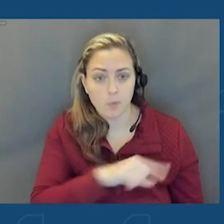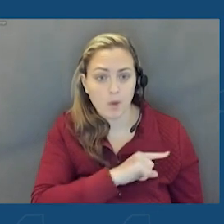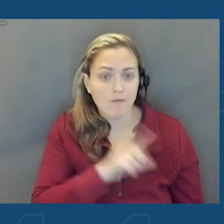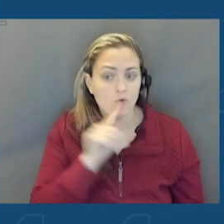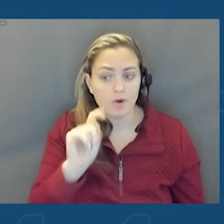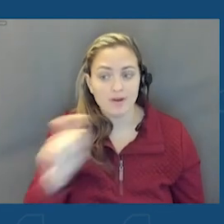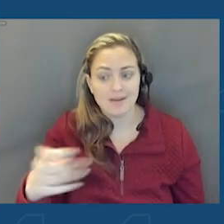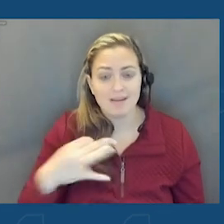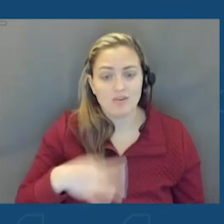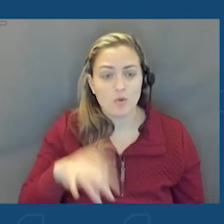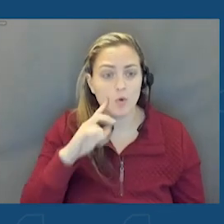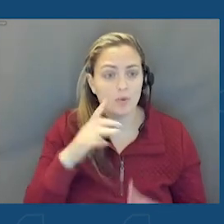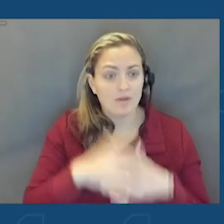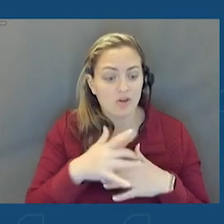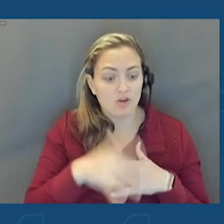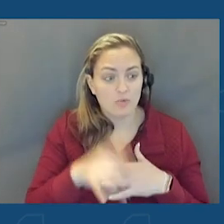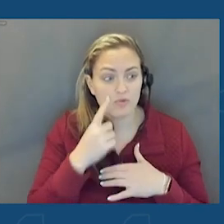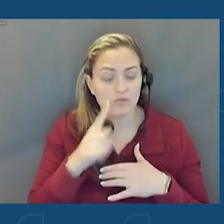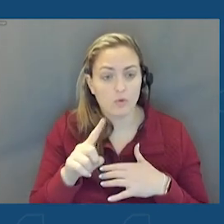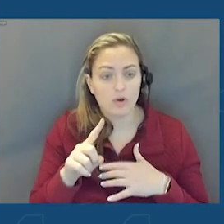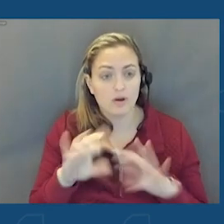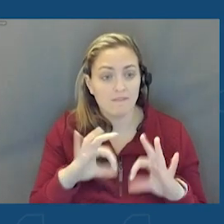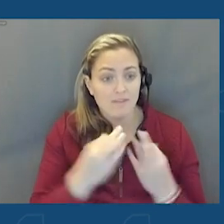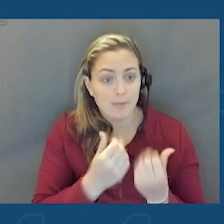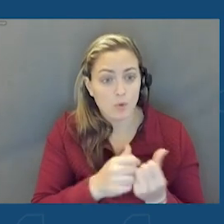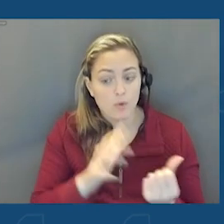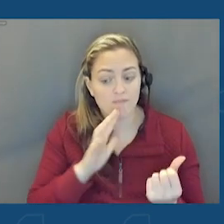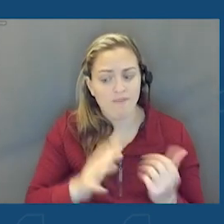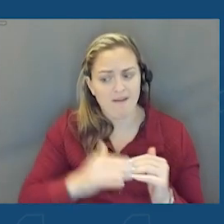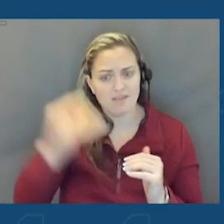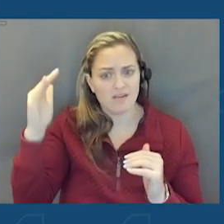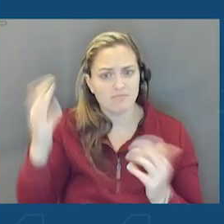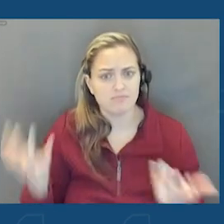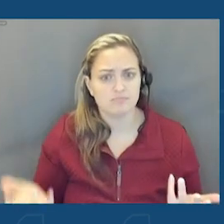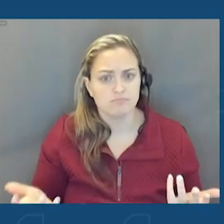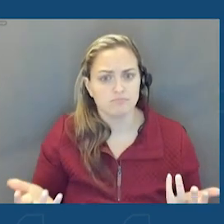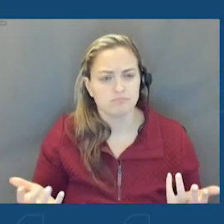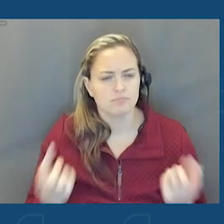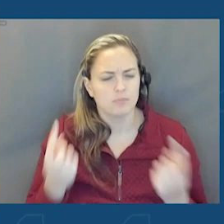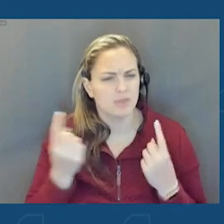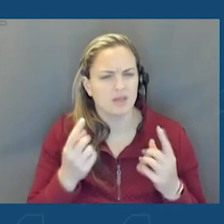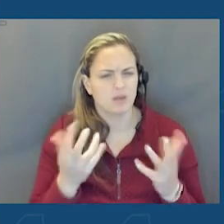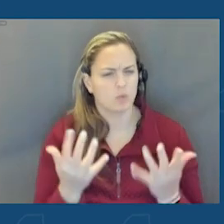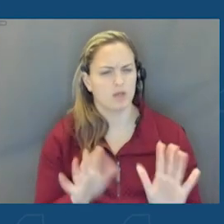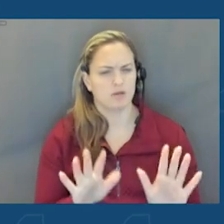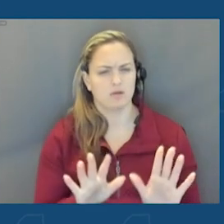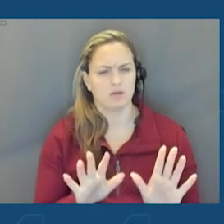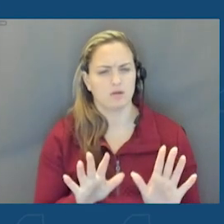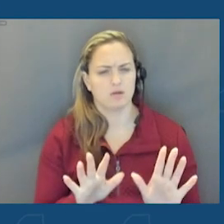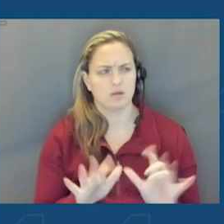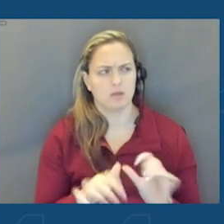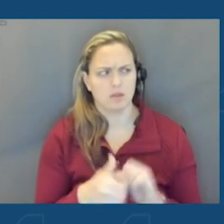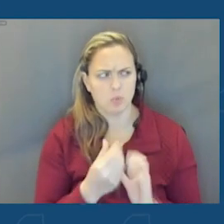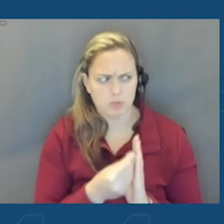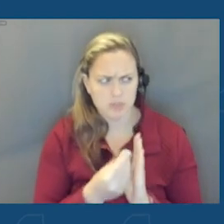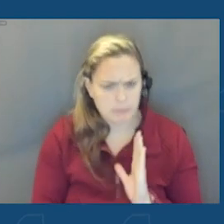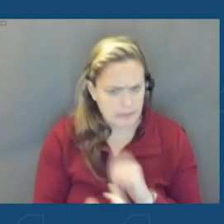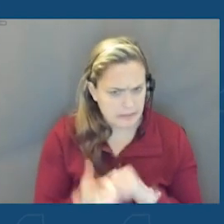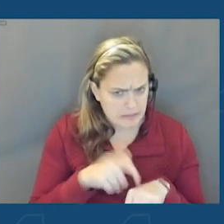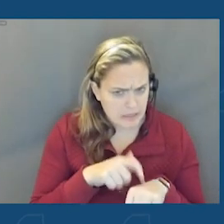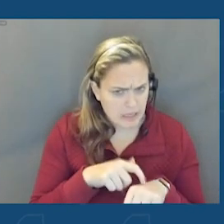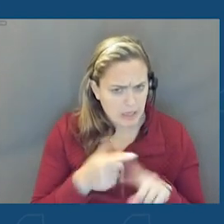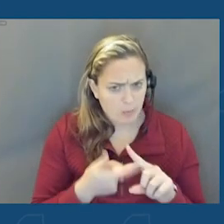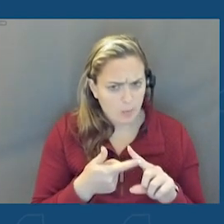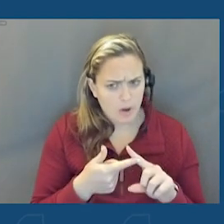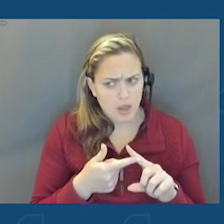that's available for families with 5-year-olds and up. And I'm thinking, wait a minute. The most expensive time is when they're outgrowing